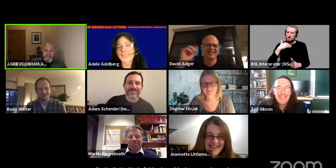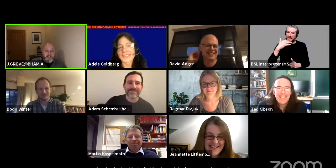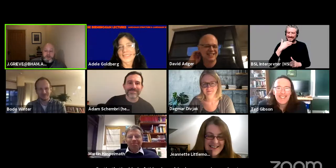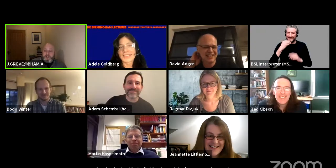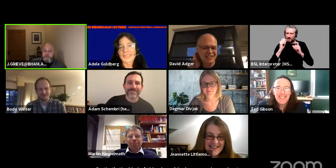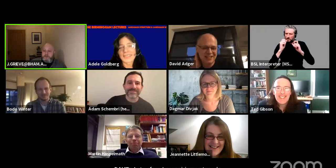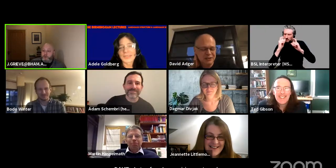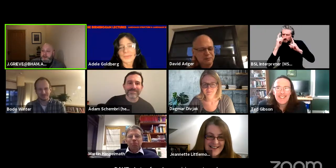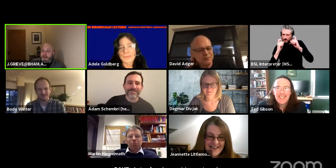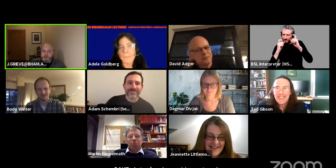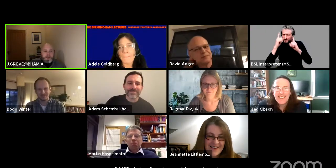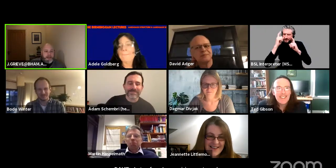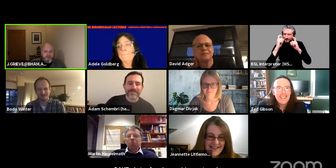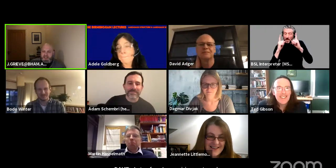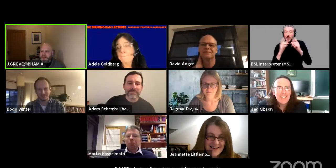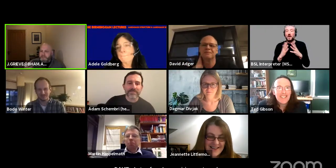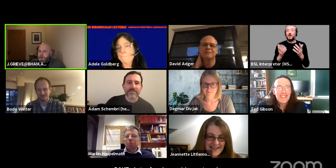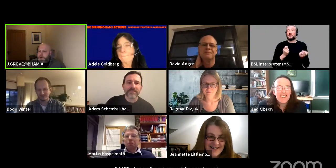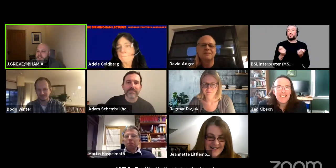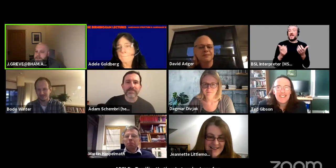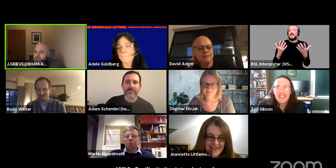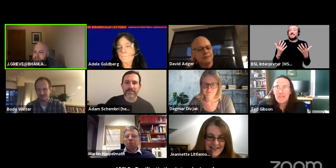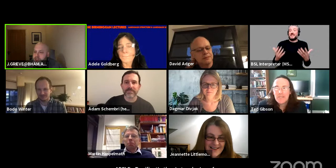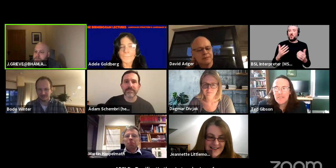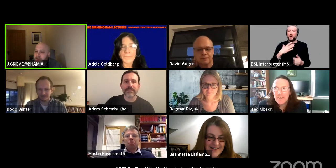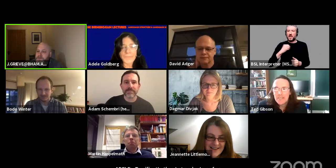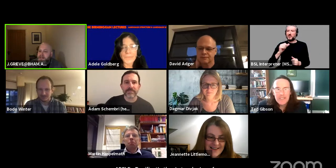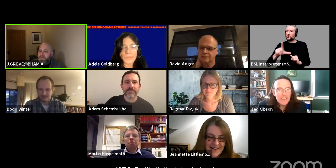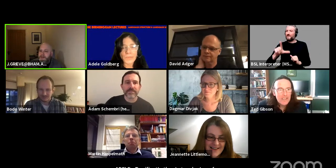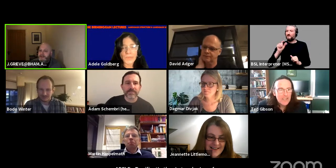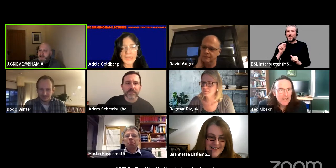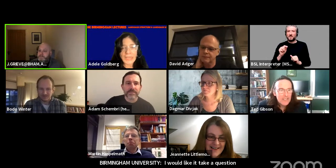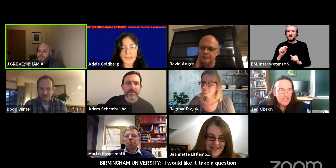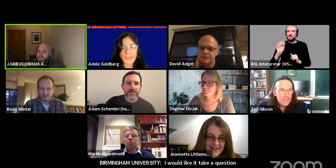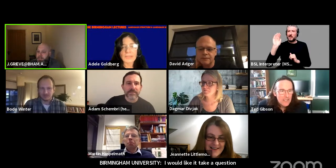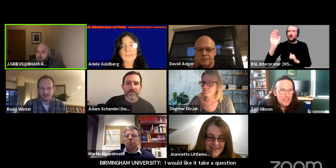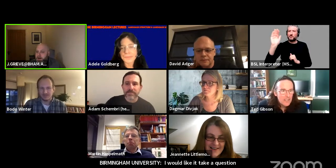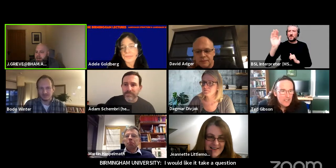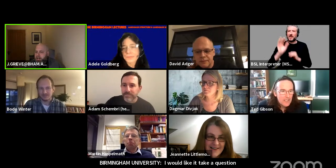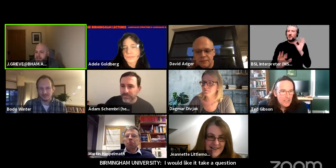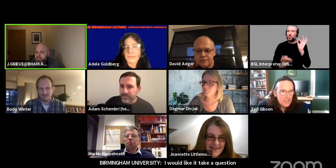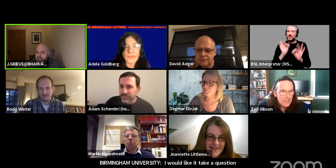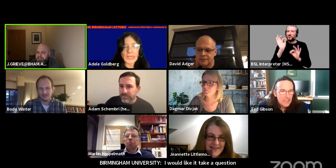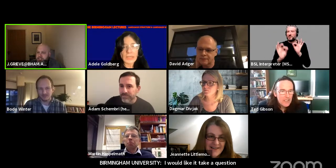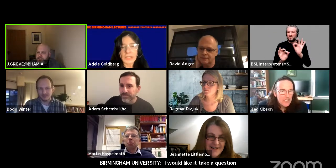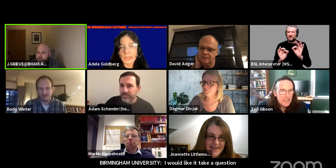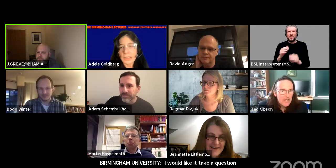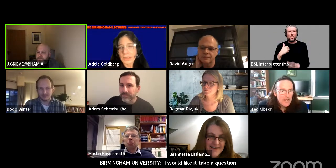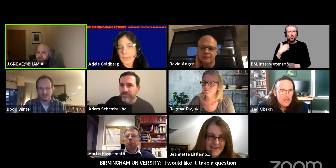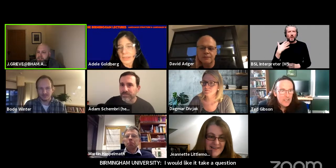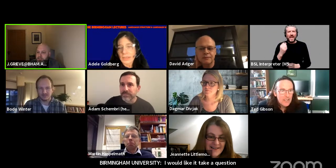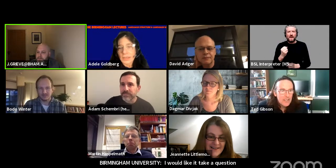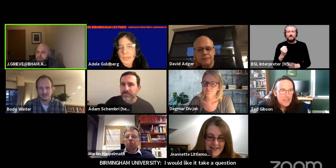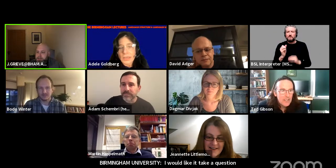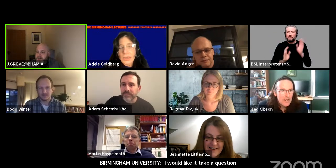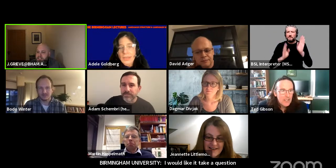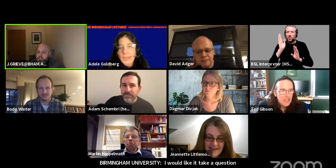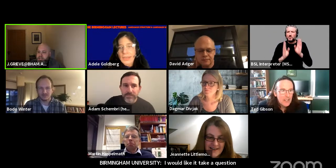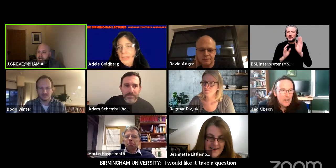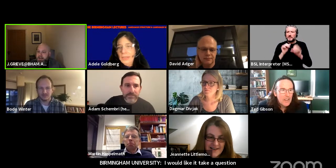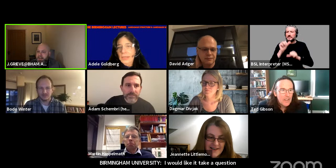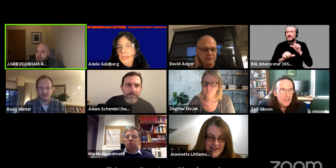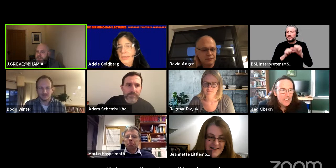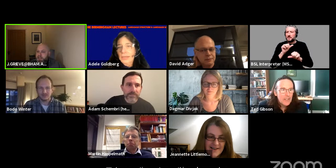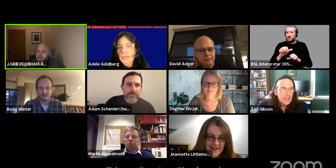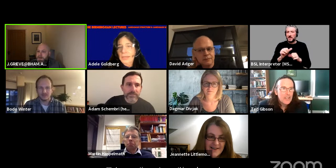Hey, I'd like to take a question from the floor. Now, if we can, we've got like a voting system. So this one's popped up and I'll, I'll, I'll actually just from Bing, Bin